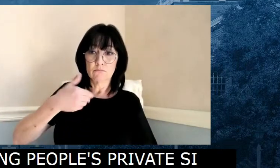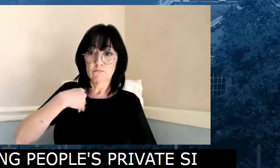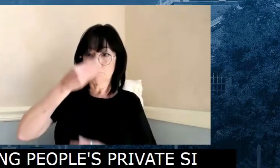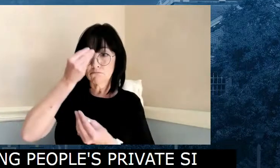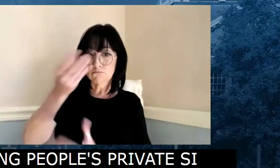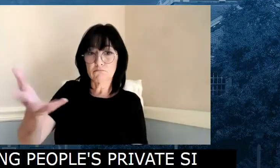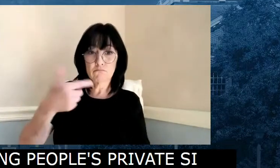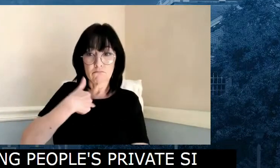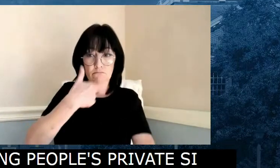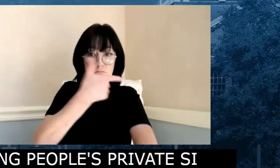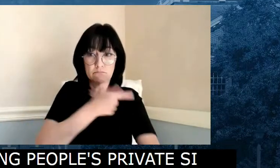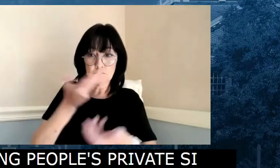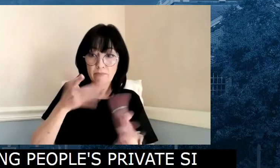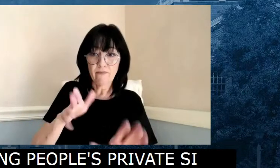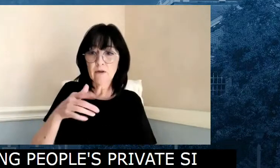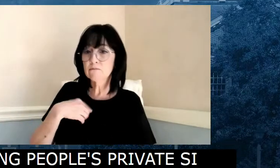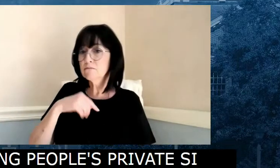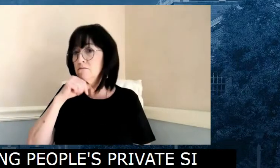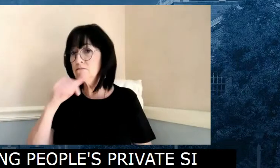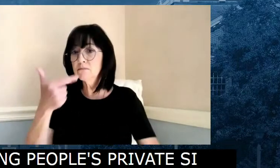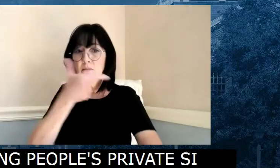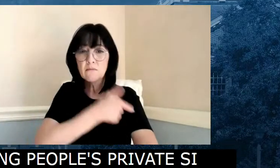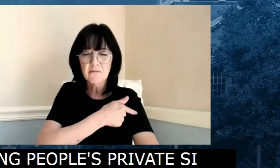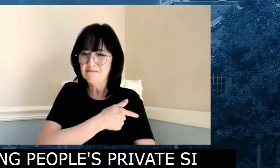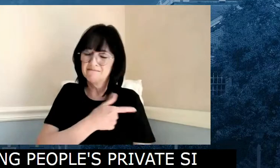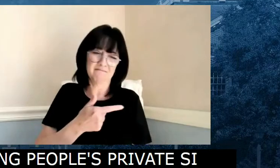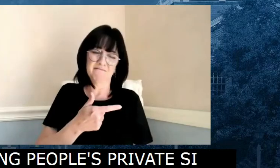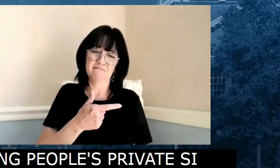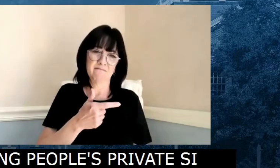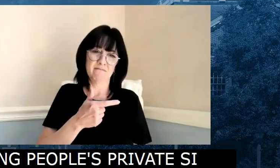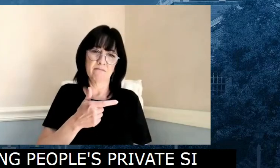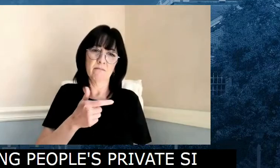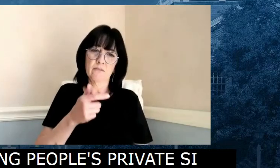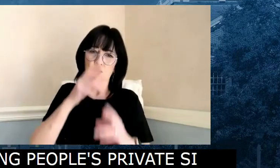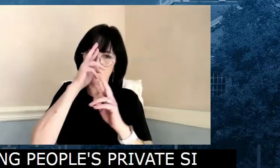like Delawareans, I think we'll be fine.